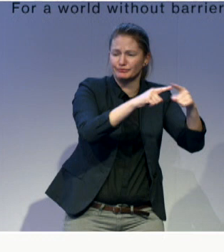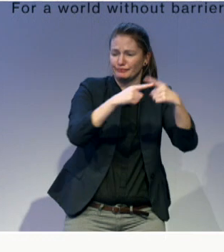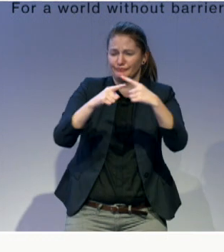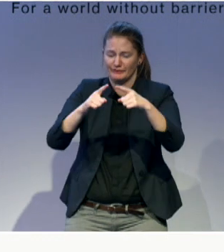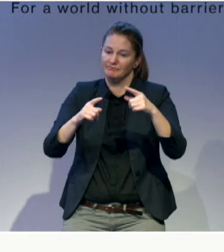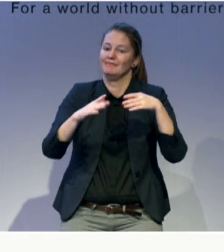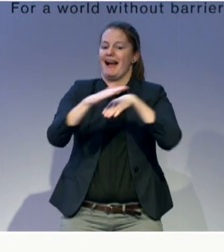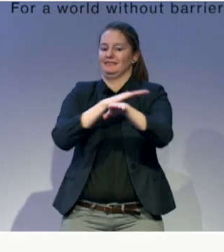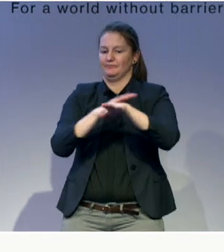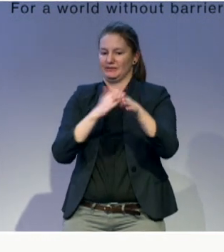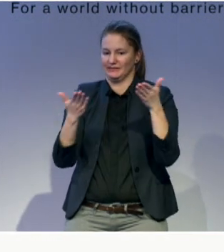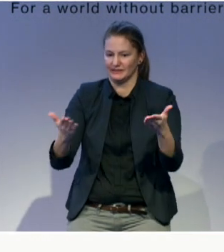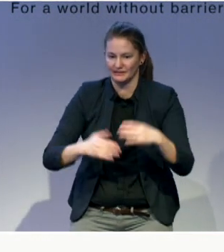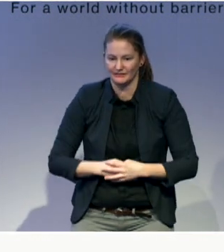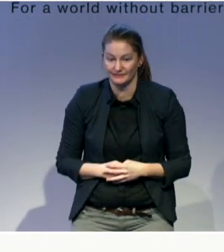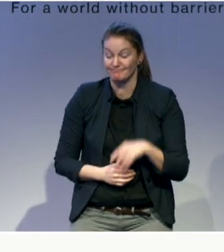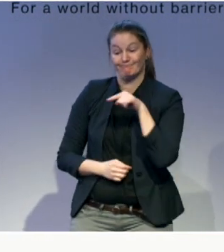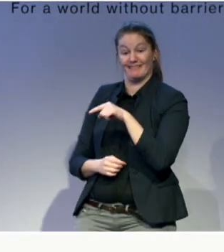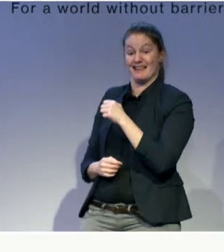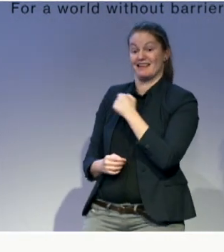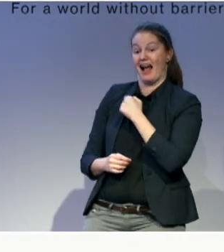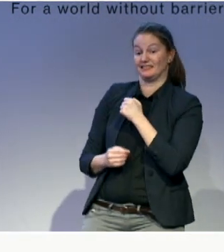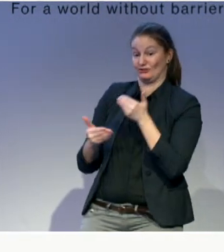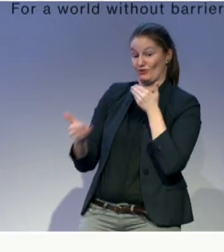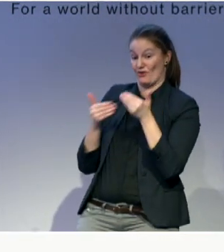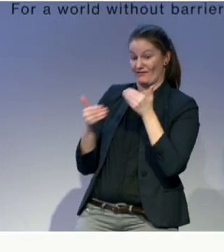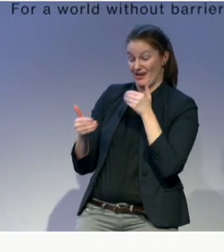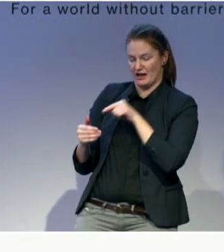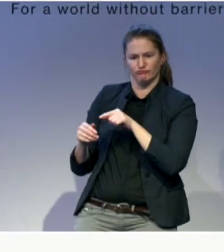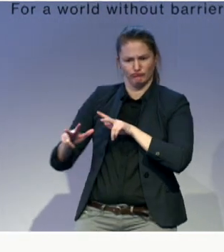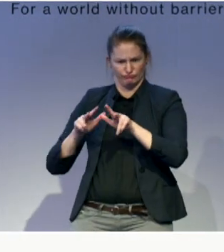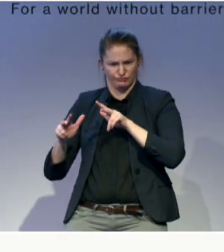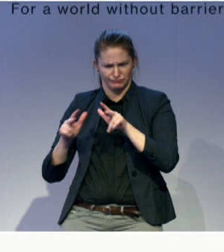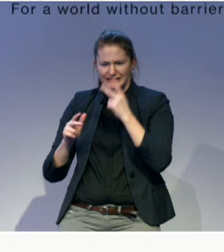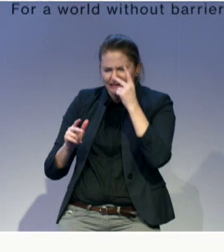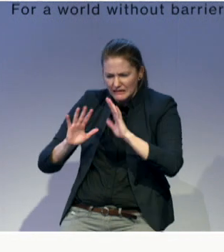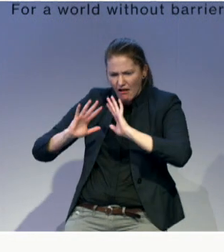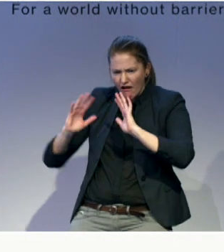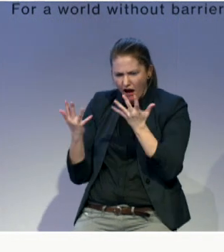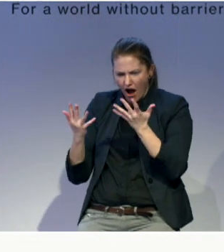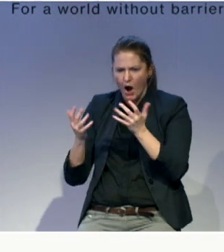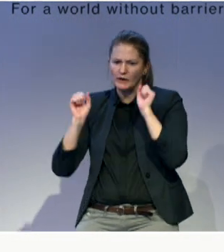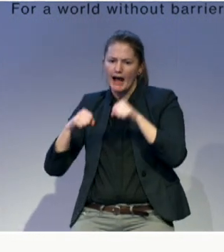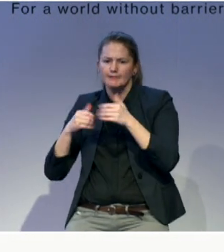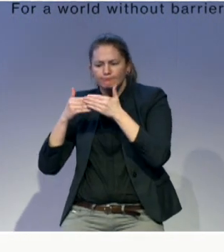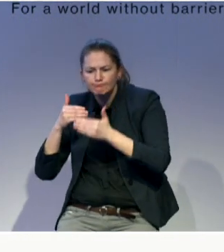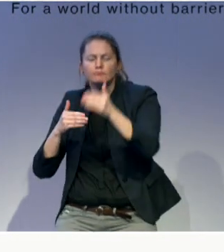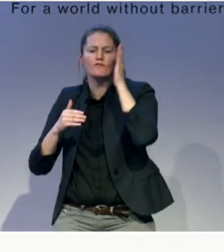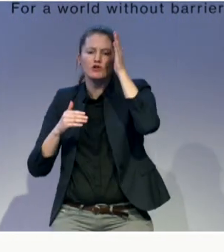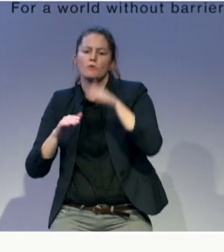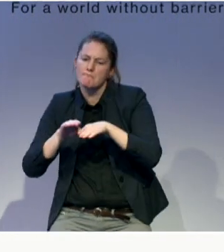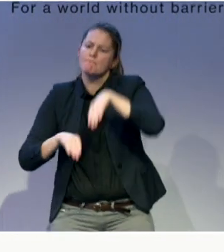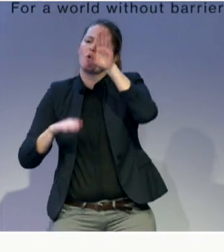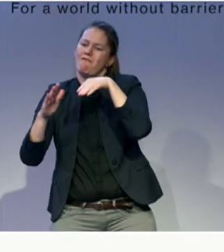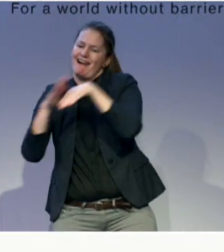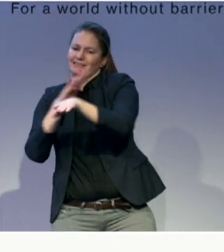jointly discussed. This year, as another innovation, we are publishing a white paper on